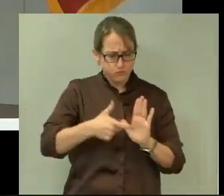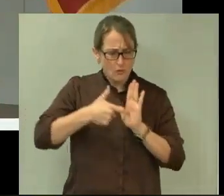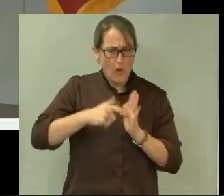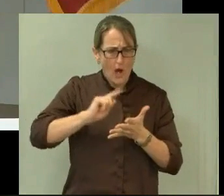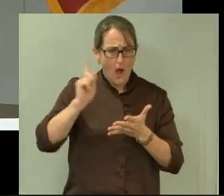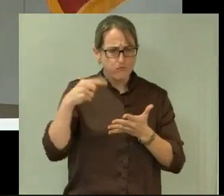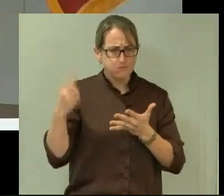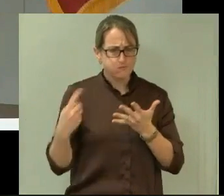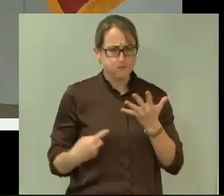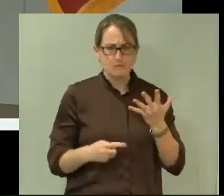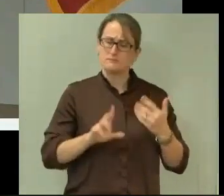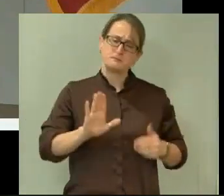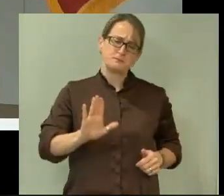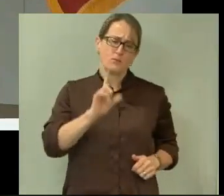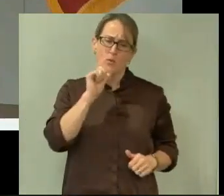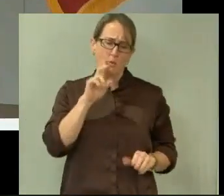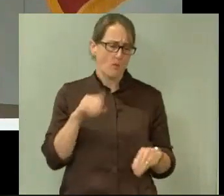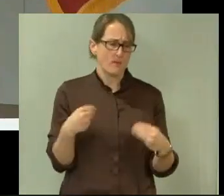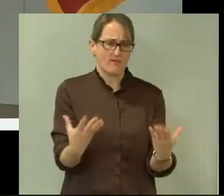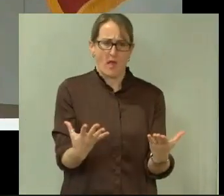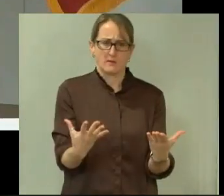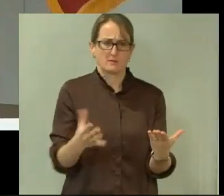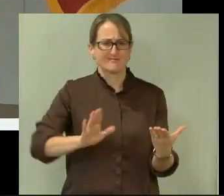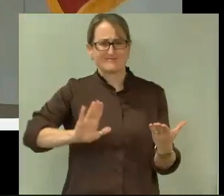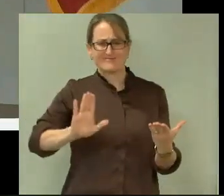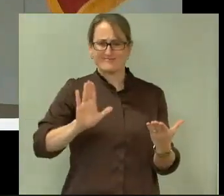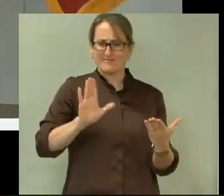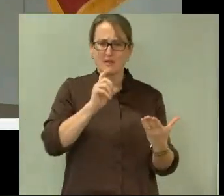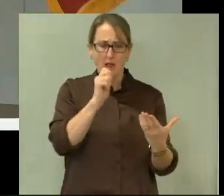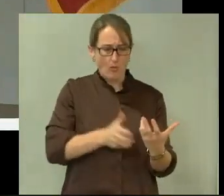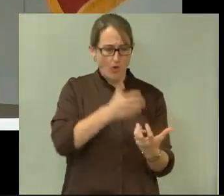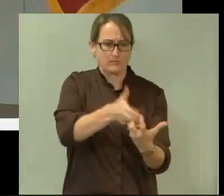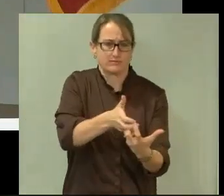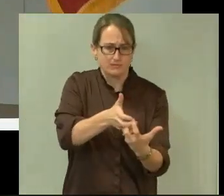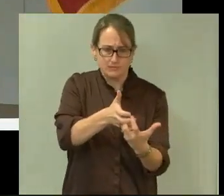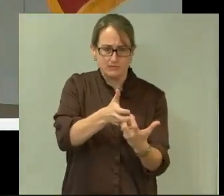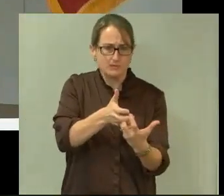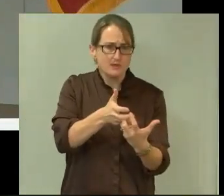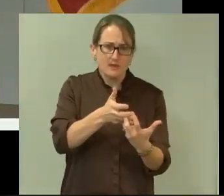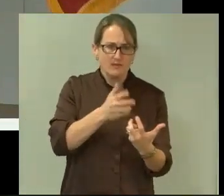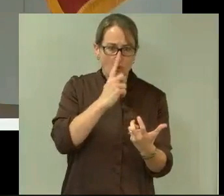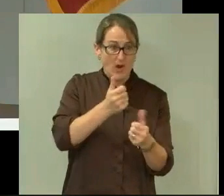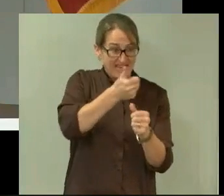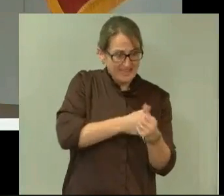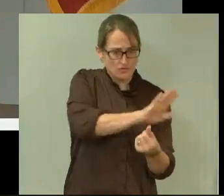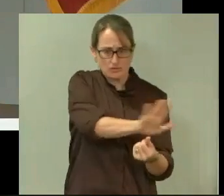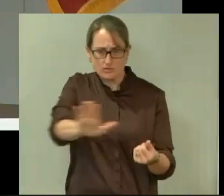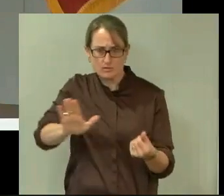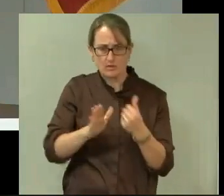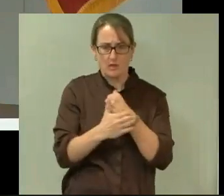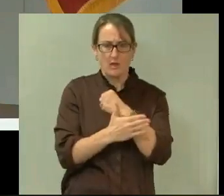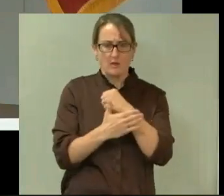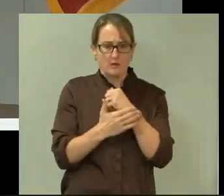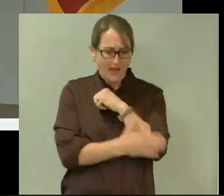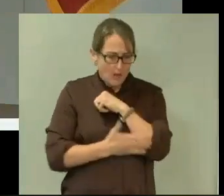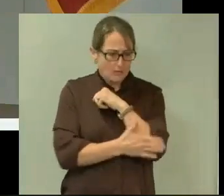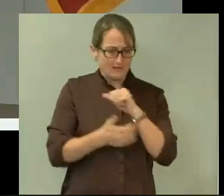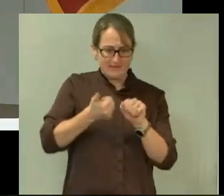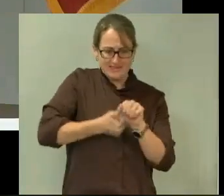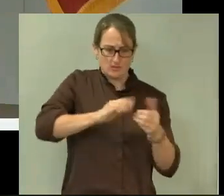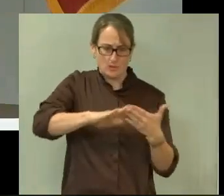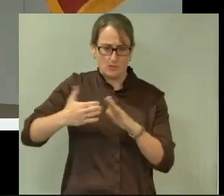you to do anything that is just not going to work in your community and in your reality. So at the end of the day,